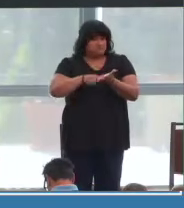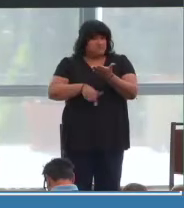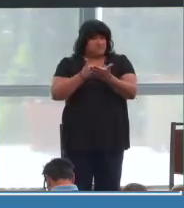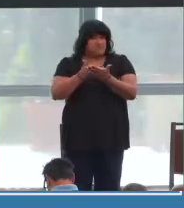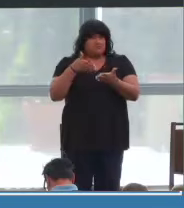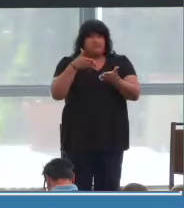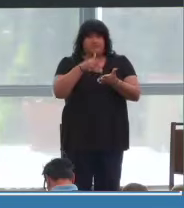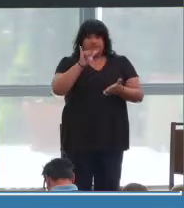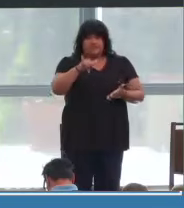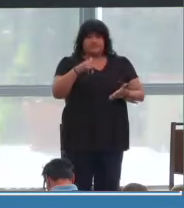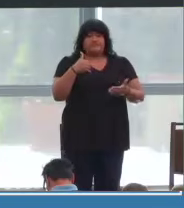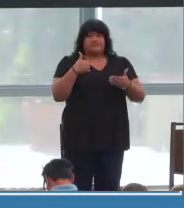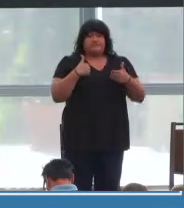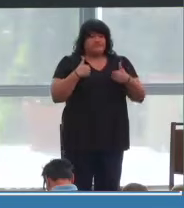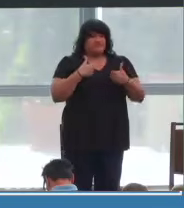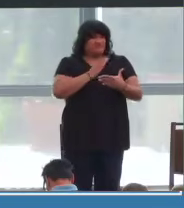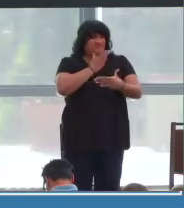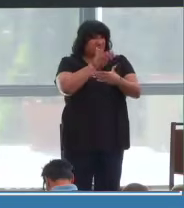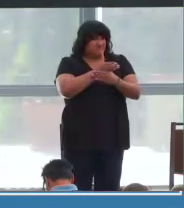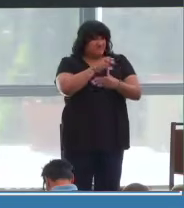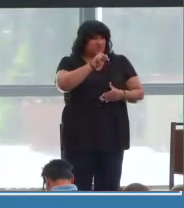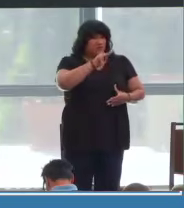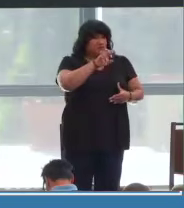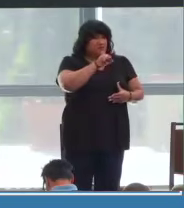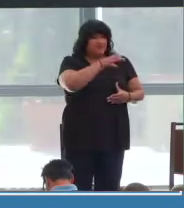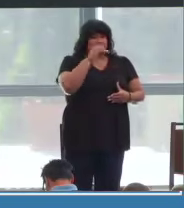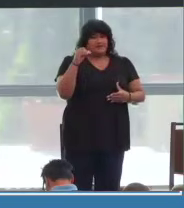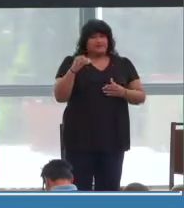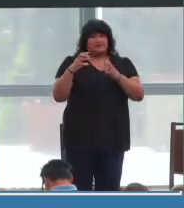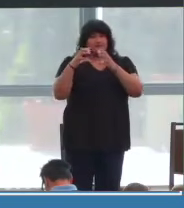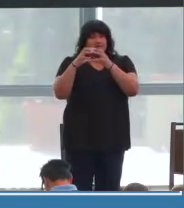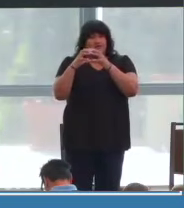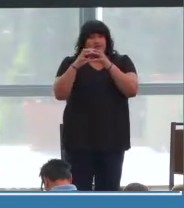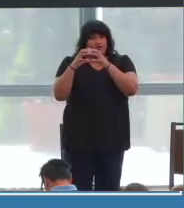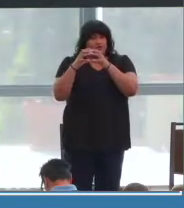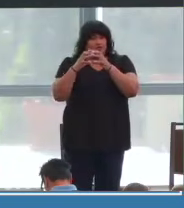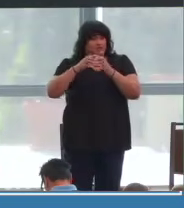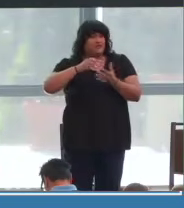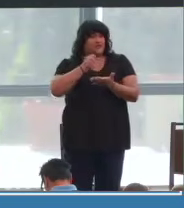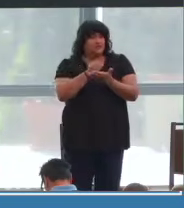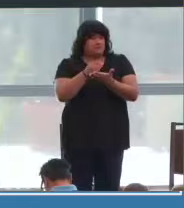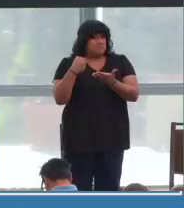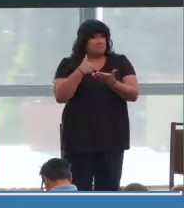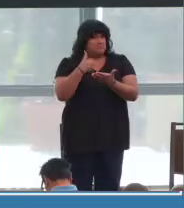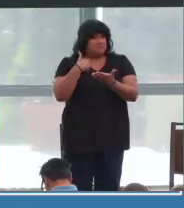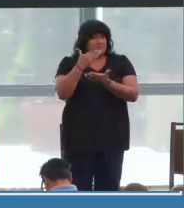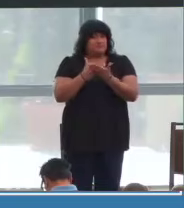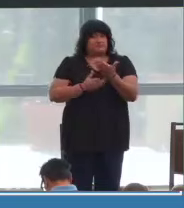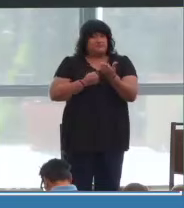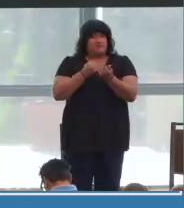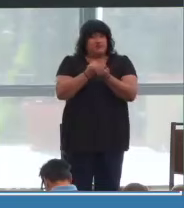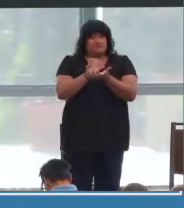activation, interferon and netosis, and cellular therapies, which we have some sponsors